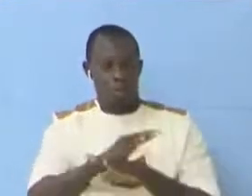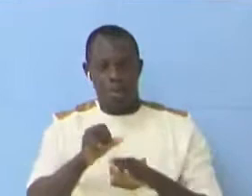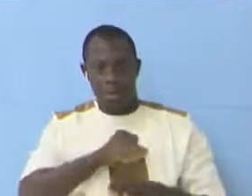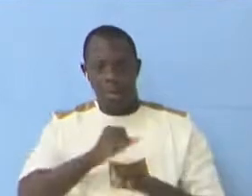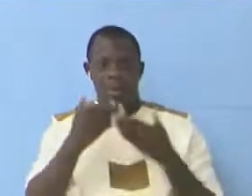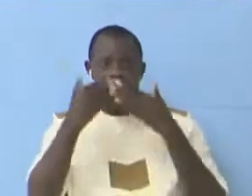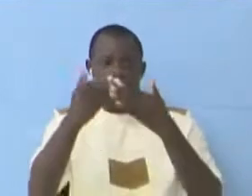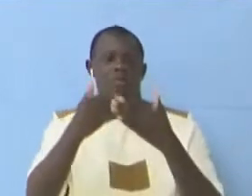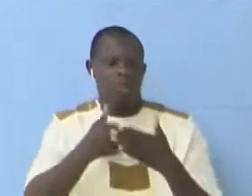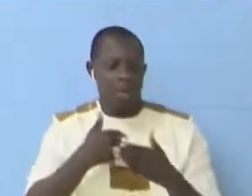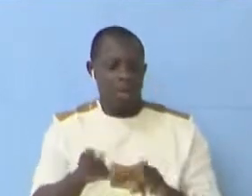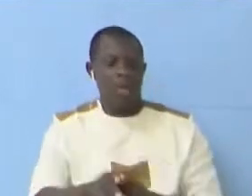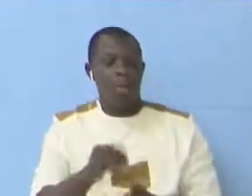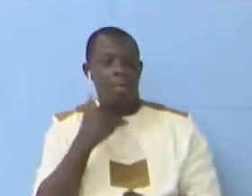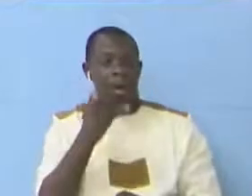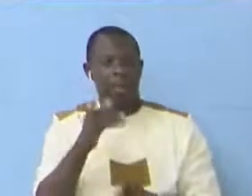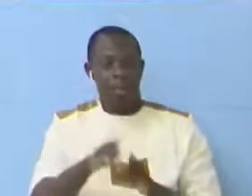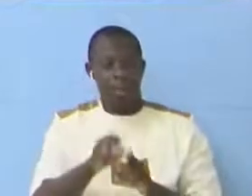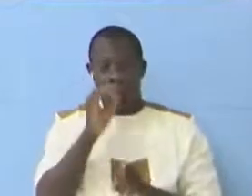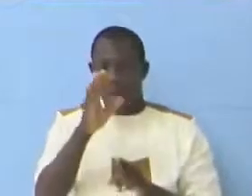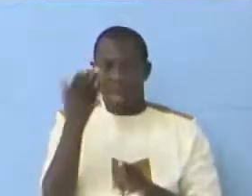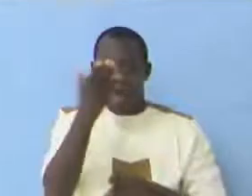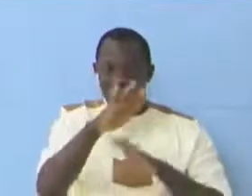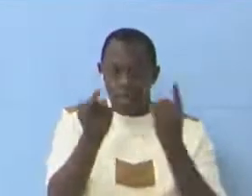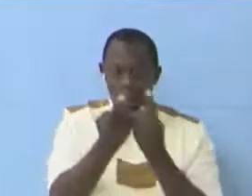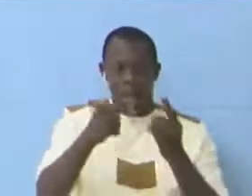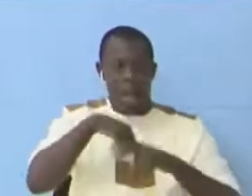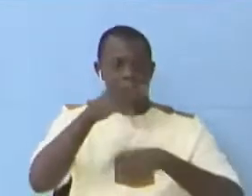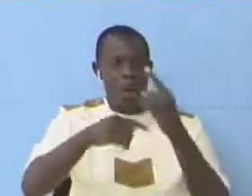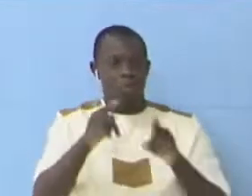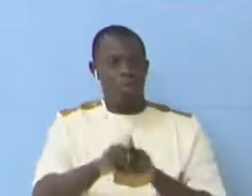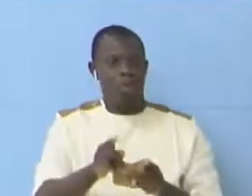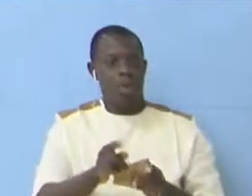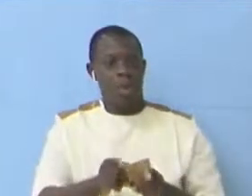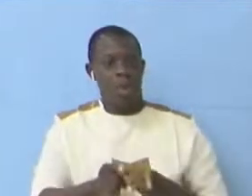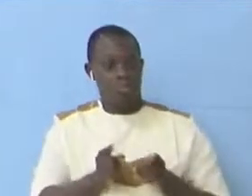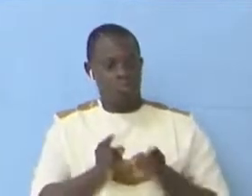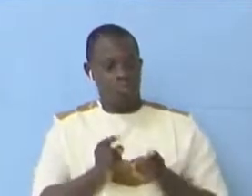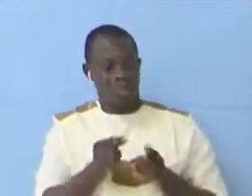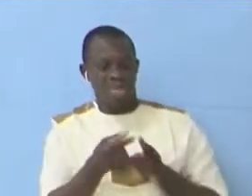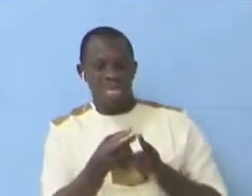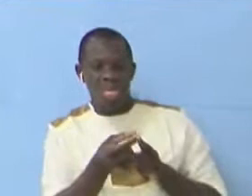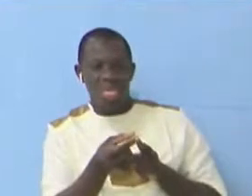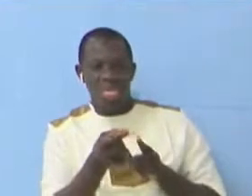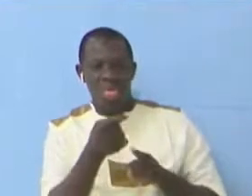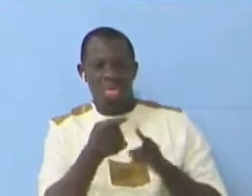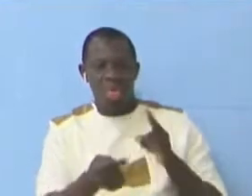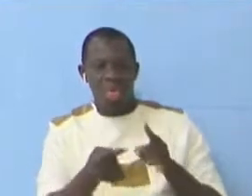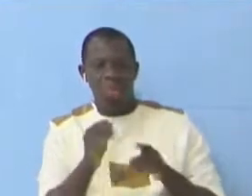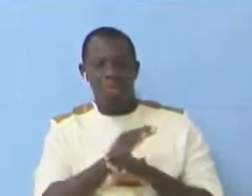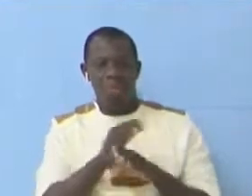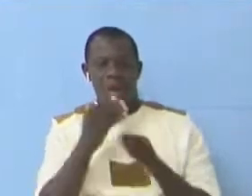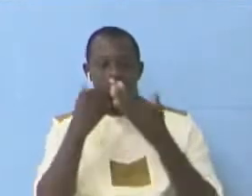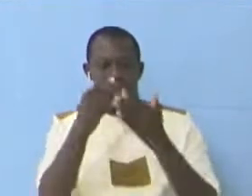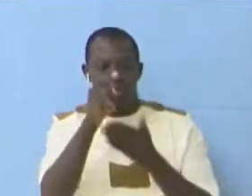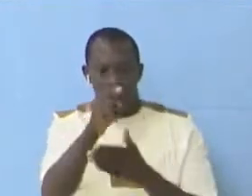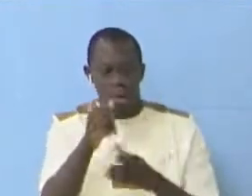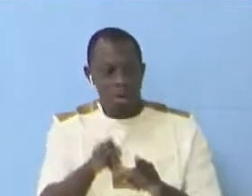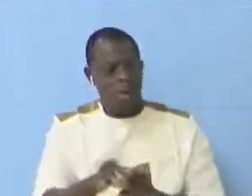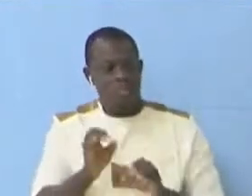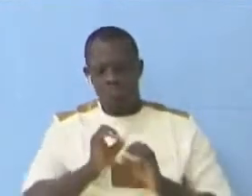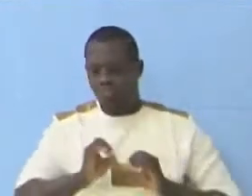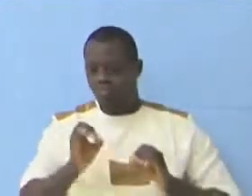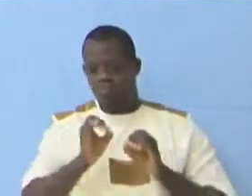ma ko. Did he say to you anything about his nipple? wax na la dara ci cosam bi. No, not as far as I can